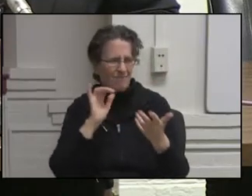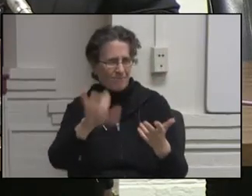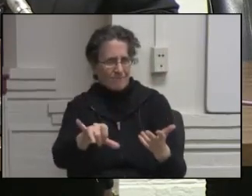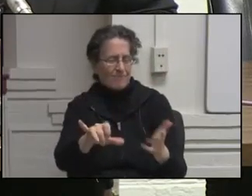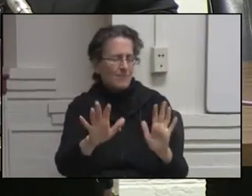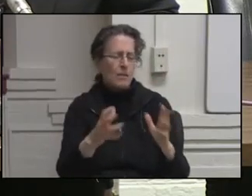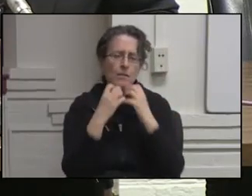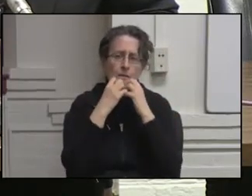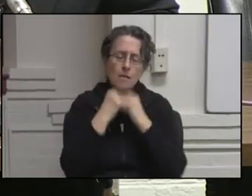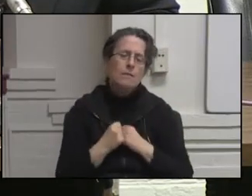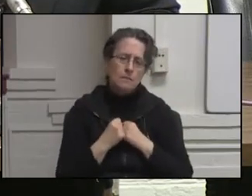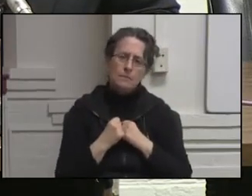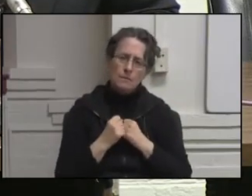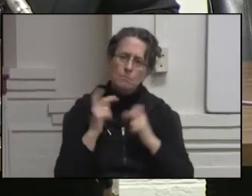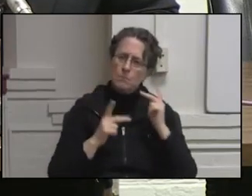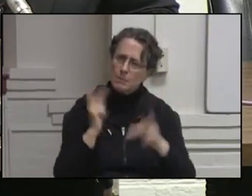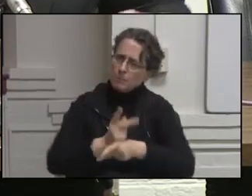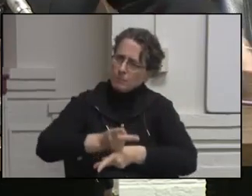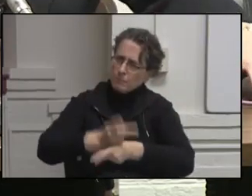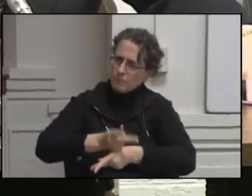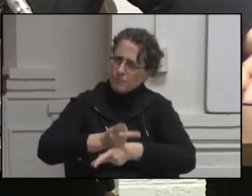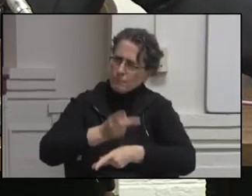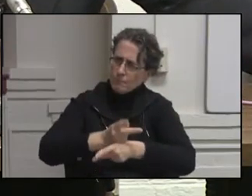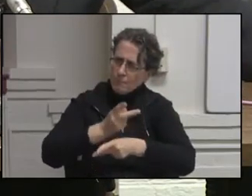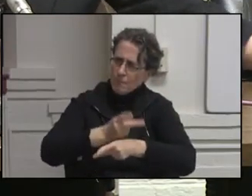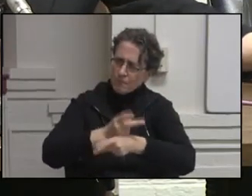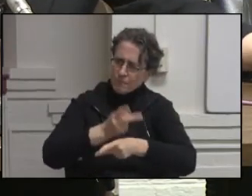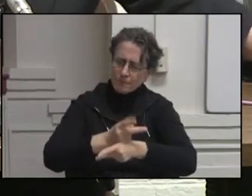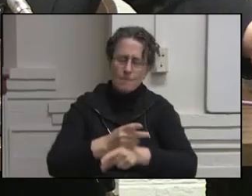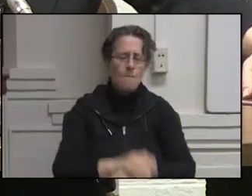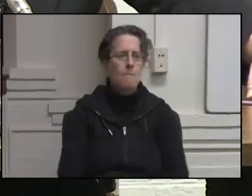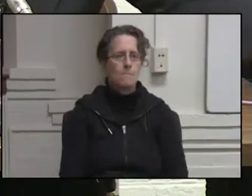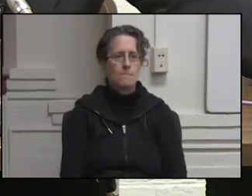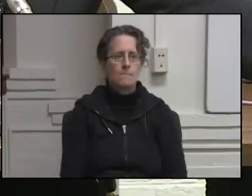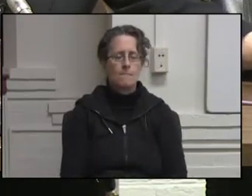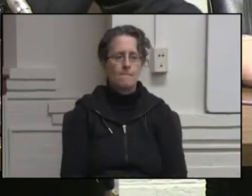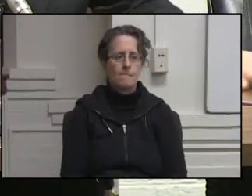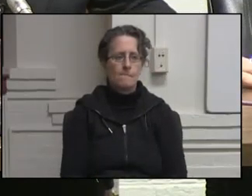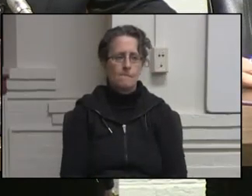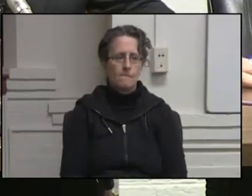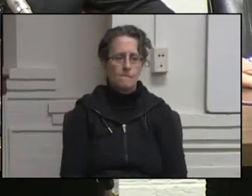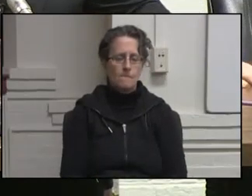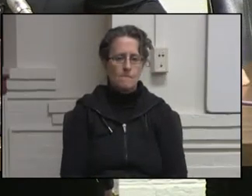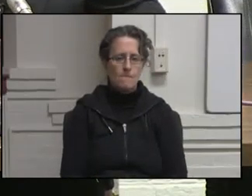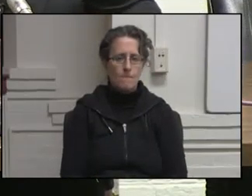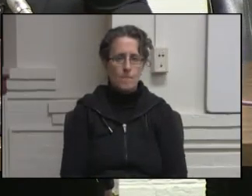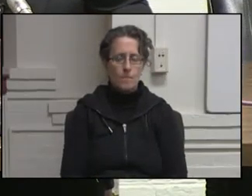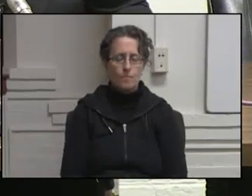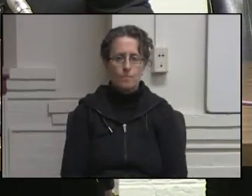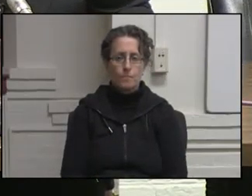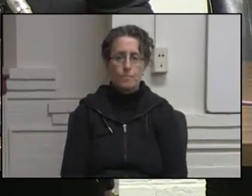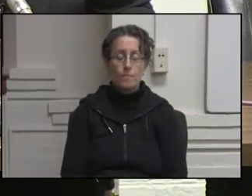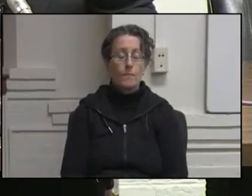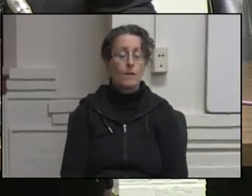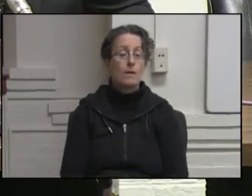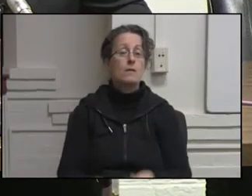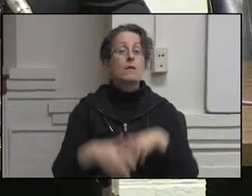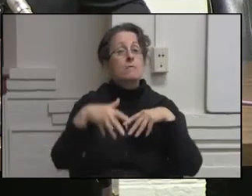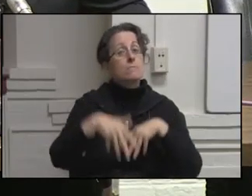You know, they're beloved. When the parade and the animals are